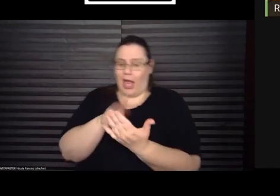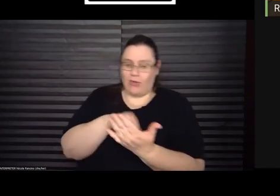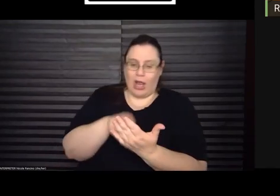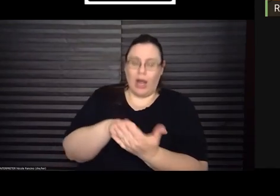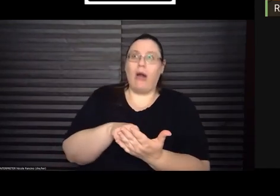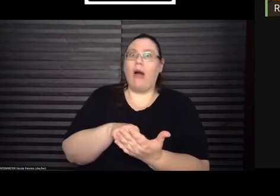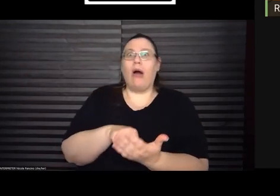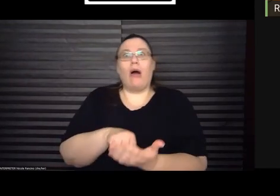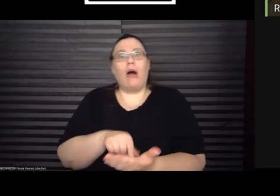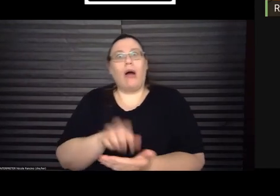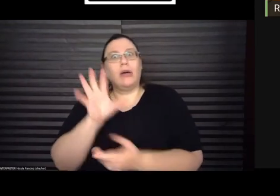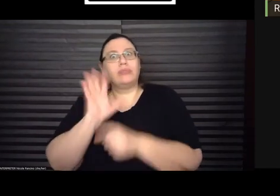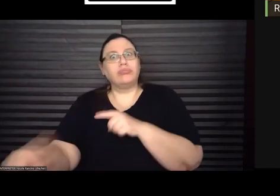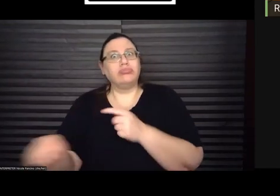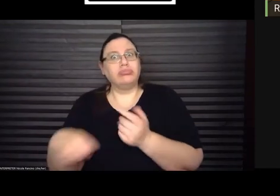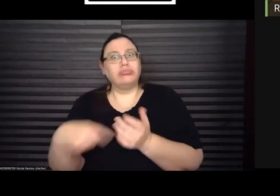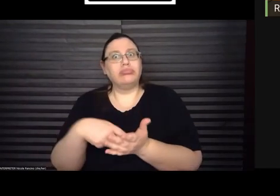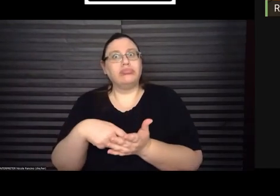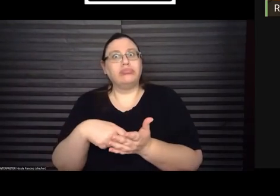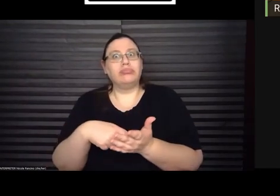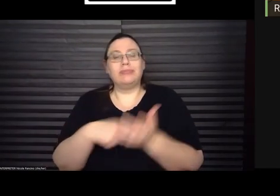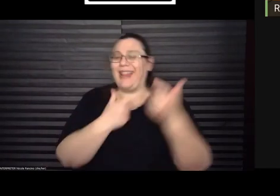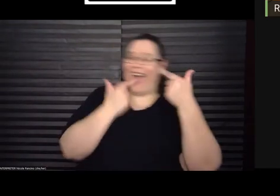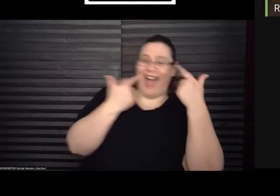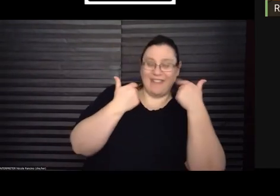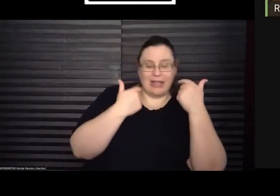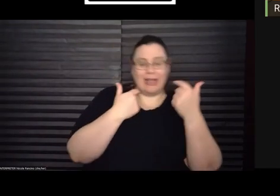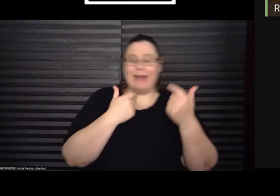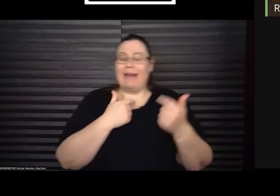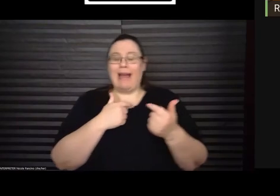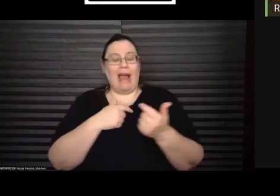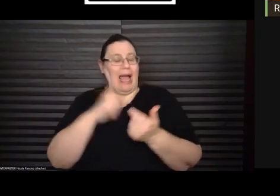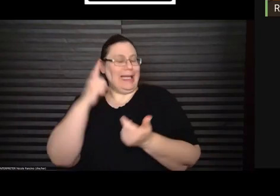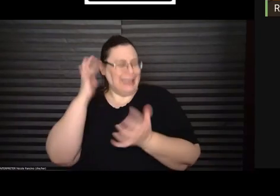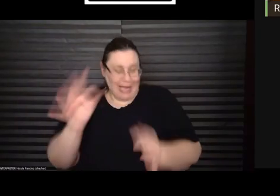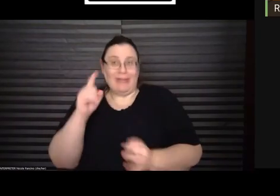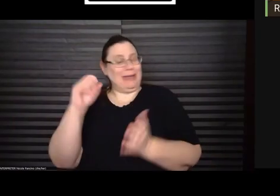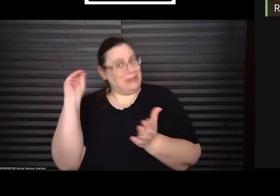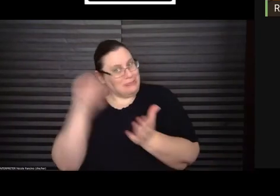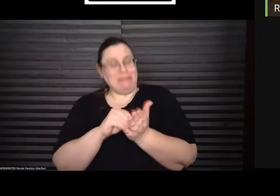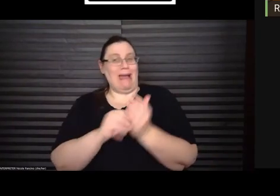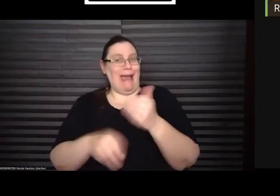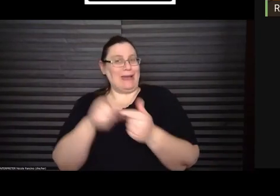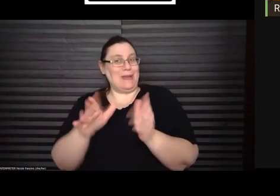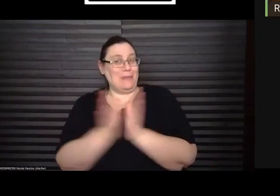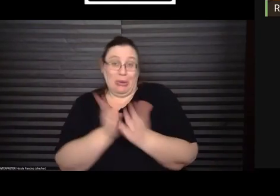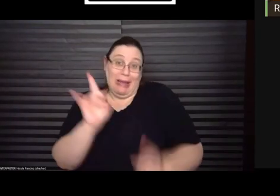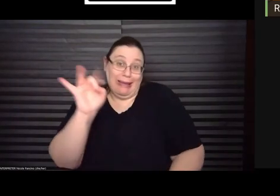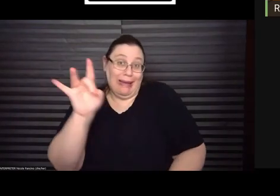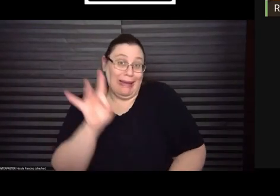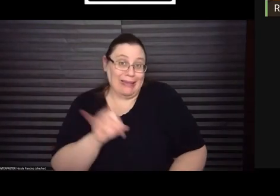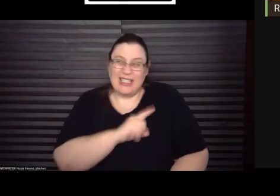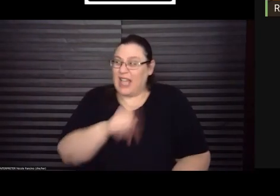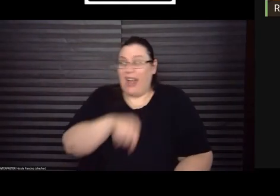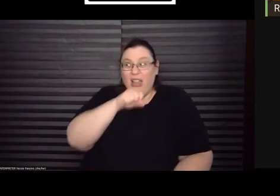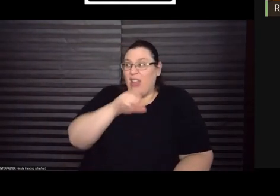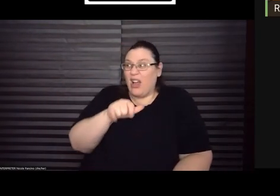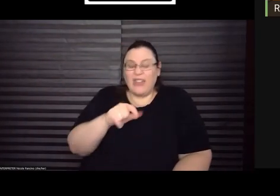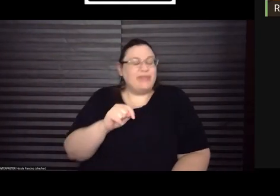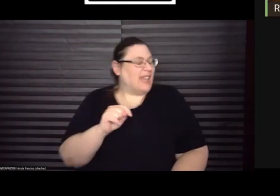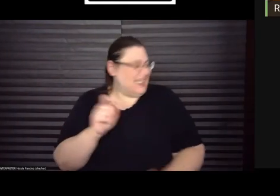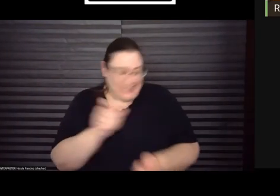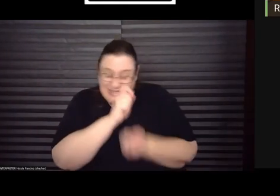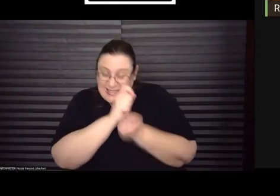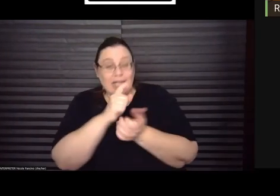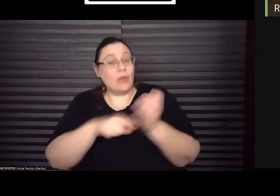just thought, oh, this is great. I definitely have to put this in the book. And so I did. Yeah, exactly the